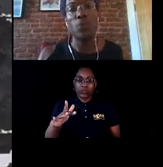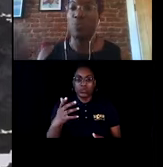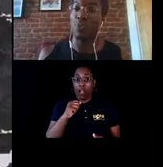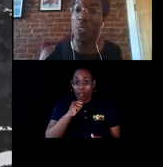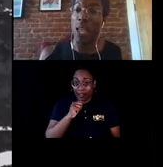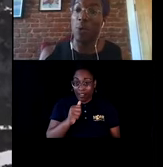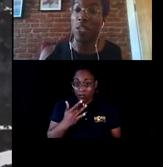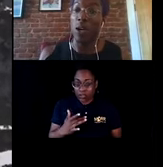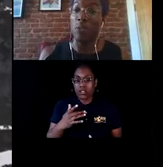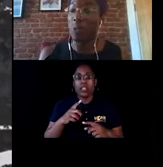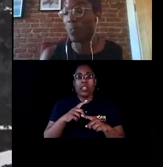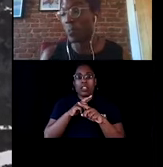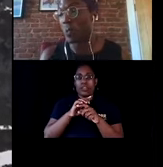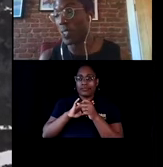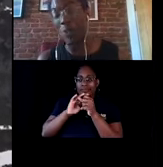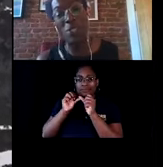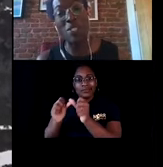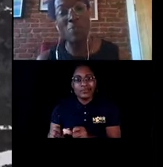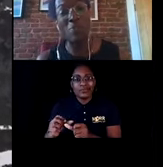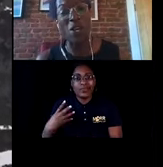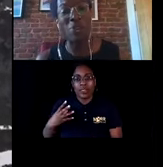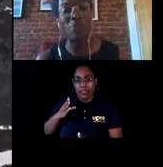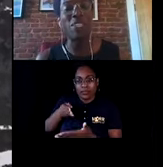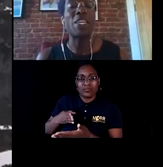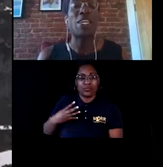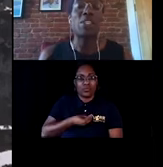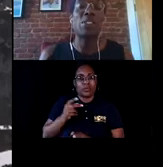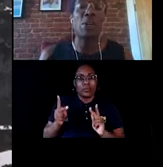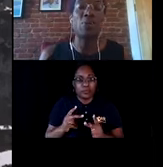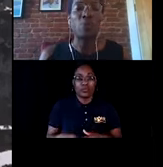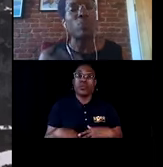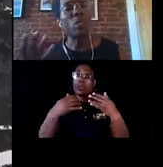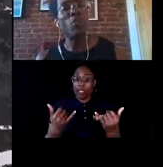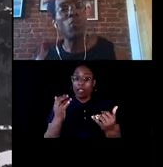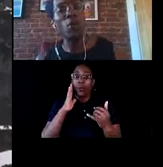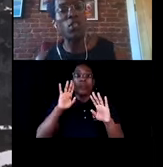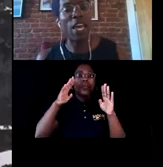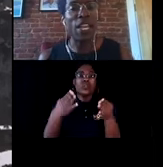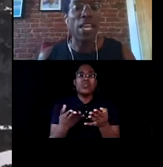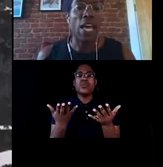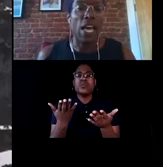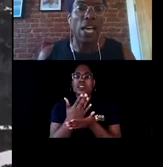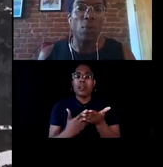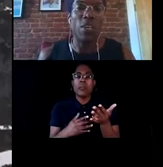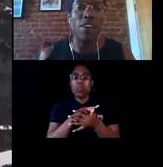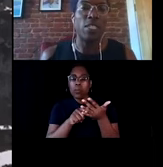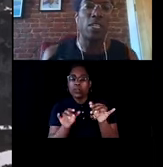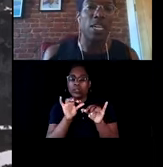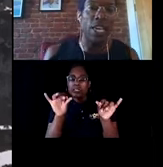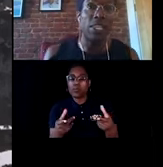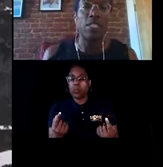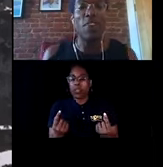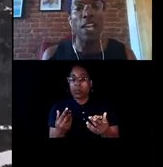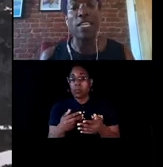And so now we're going to talk about what some of those systems are. So before we do that, we have